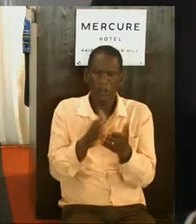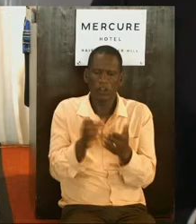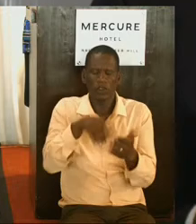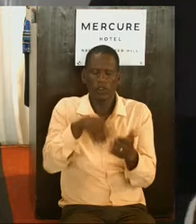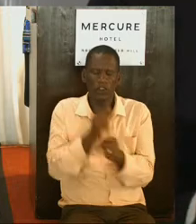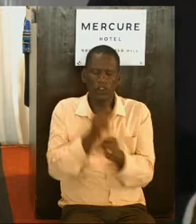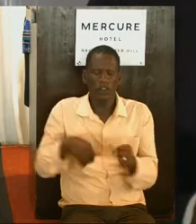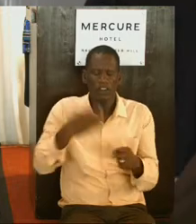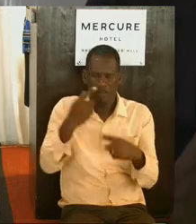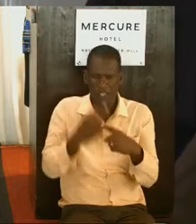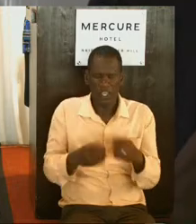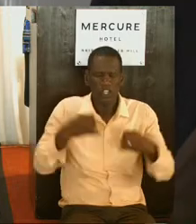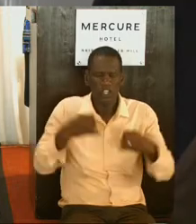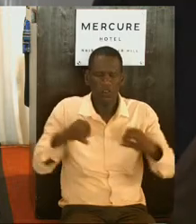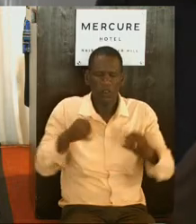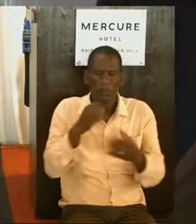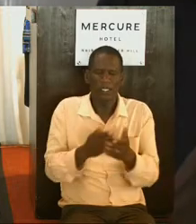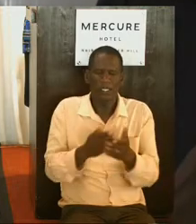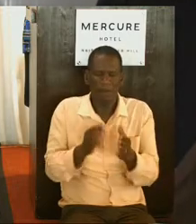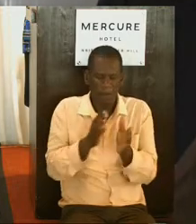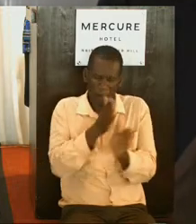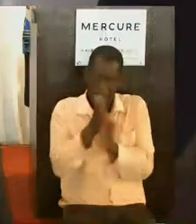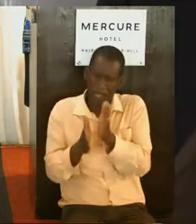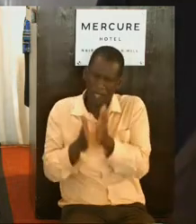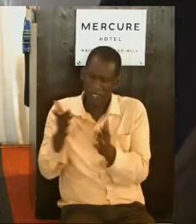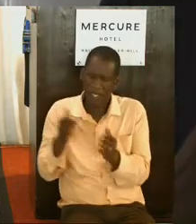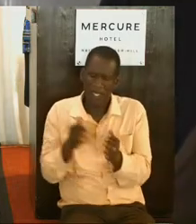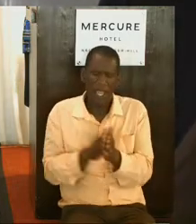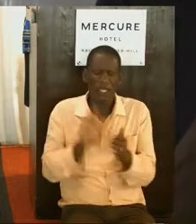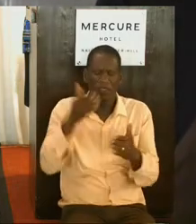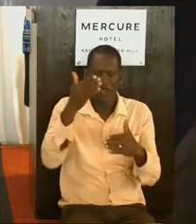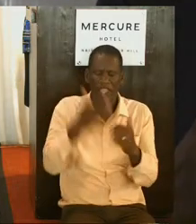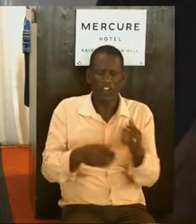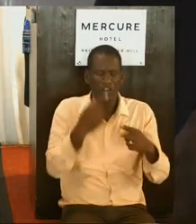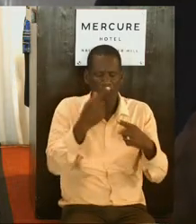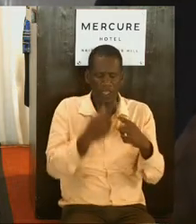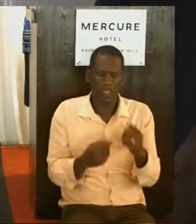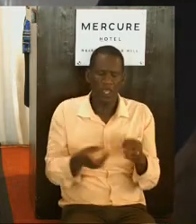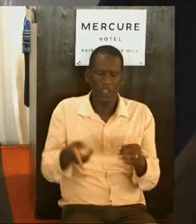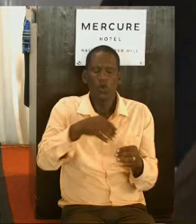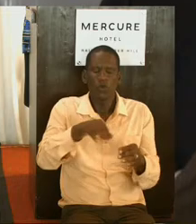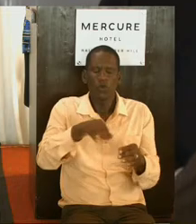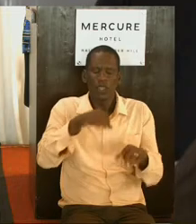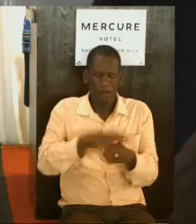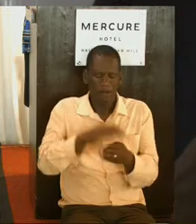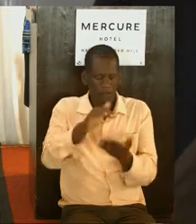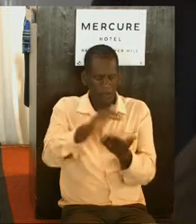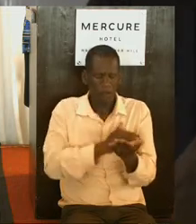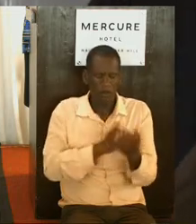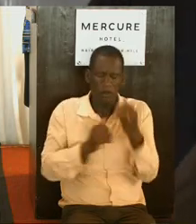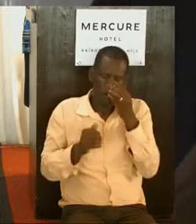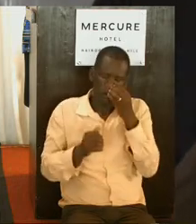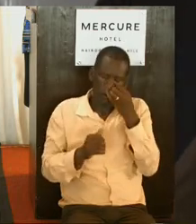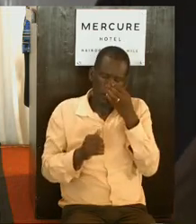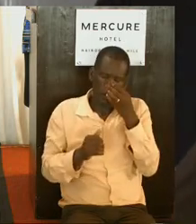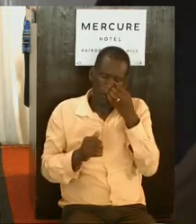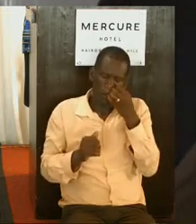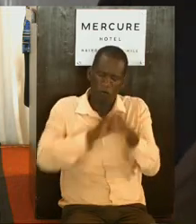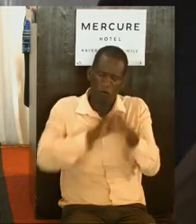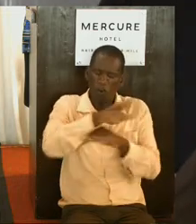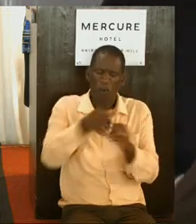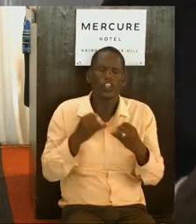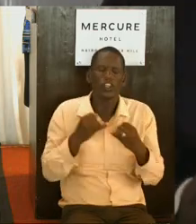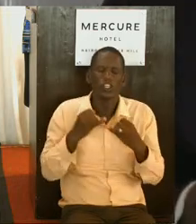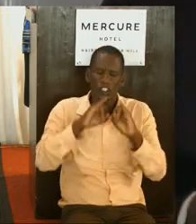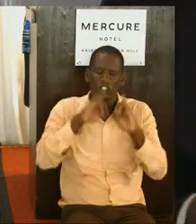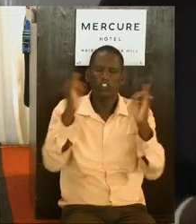will do every year to fulfill certain measures and at the end of the year we take the report and for all agencies we compile